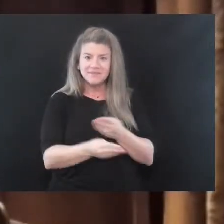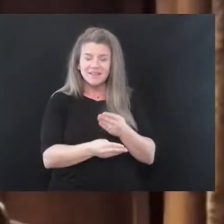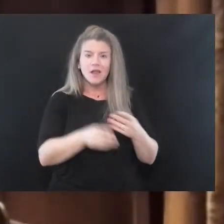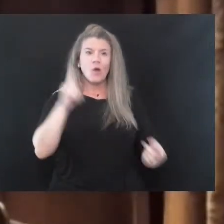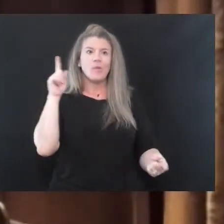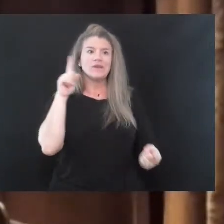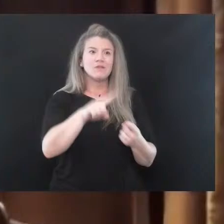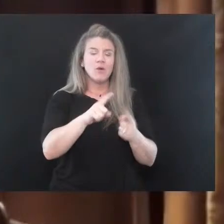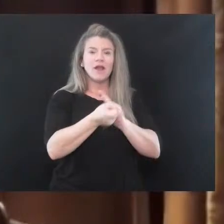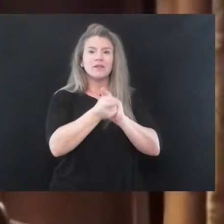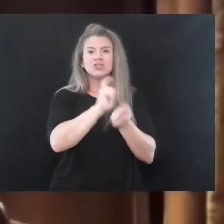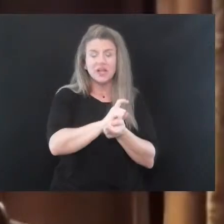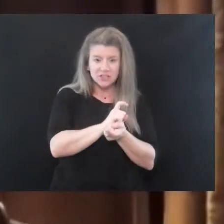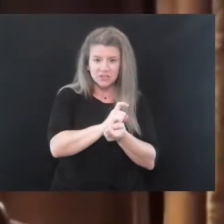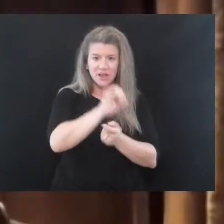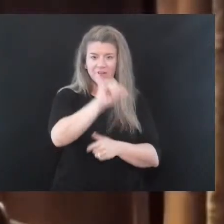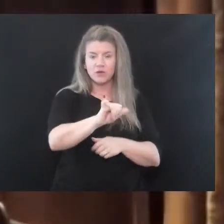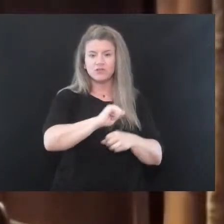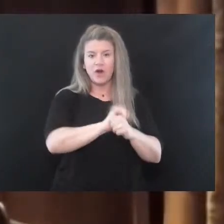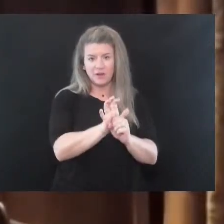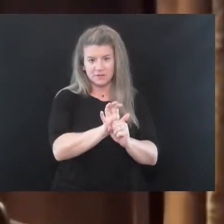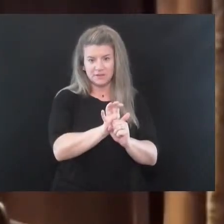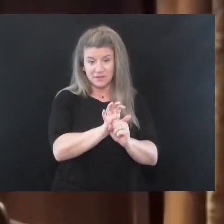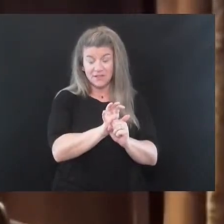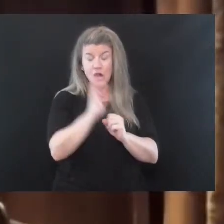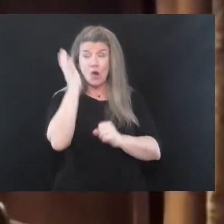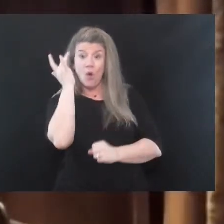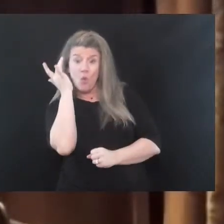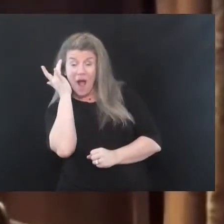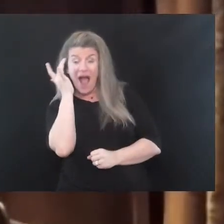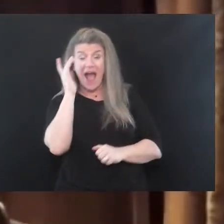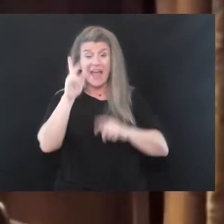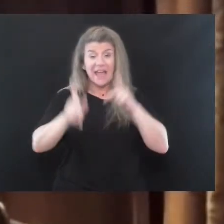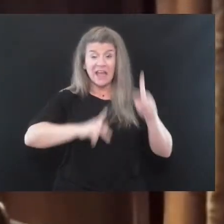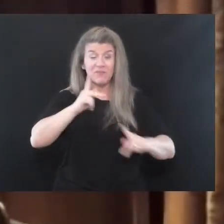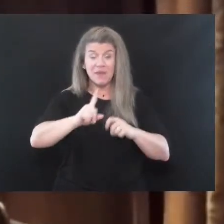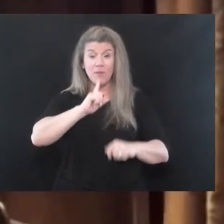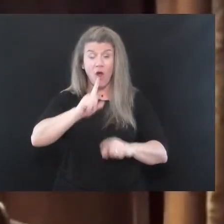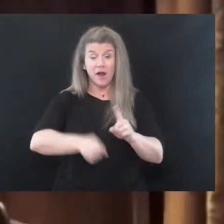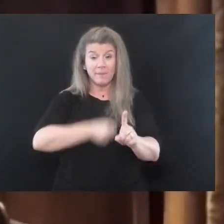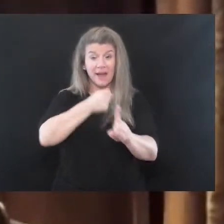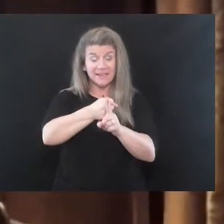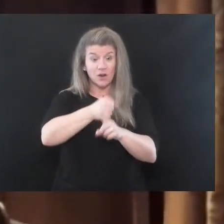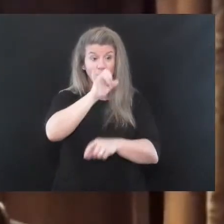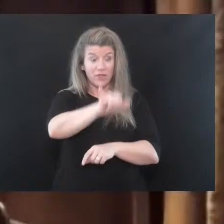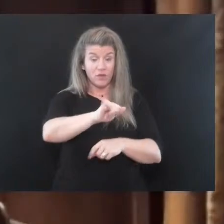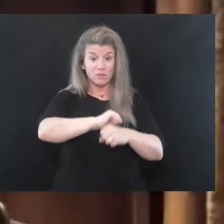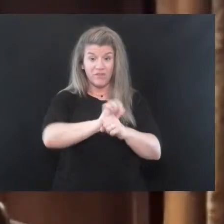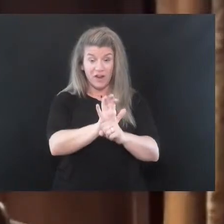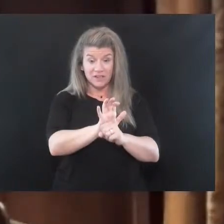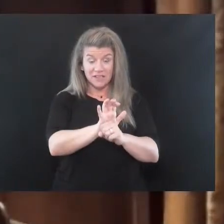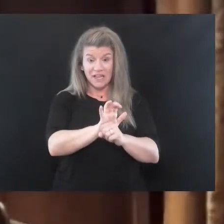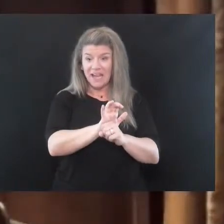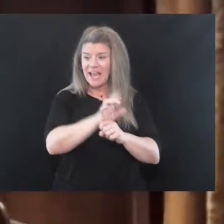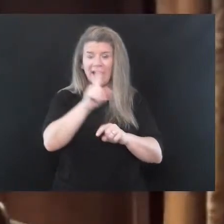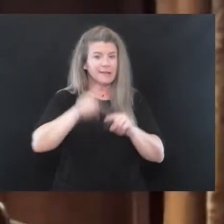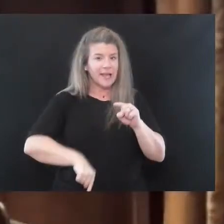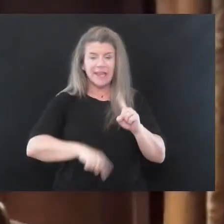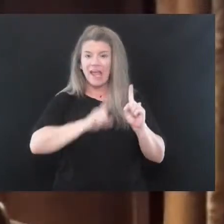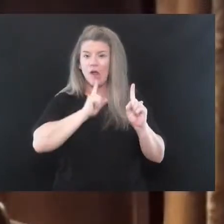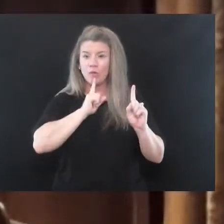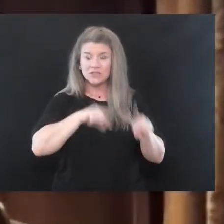more changes of these variants. Because if people are infected with these variants and can't